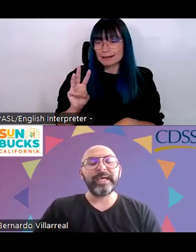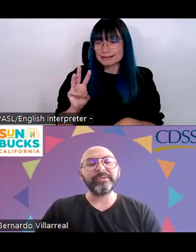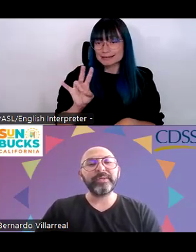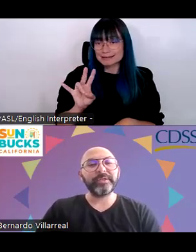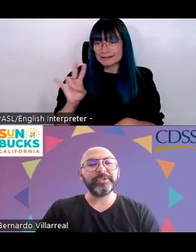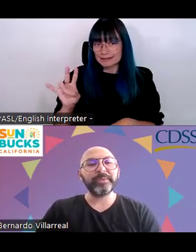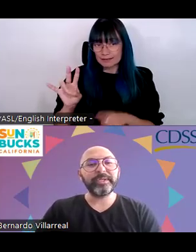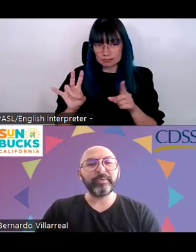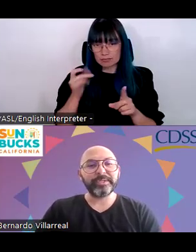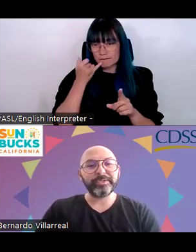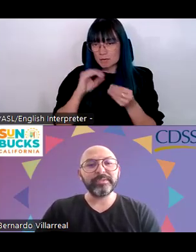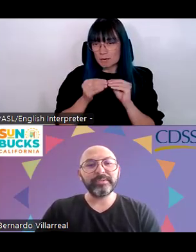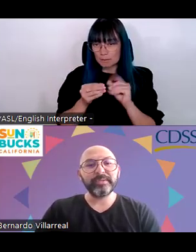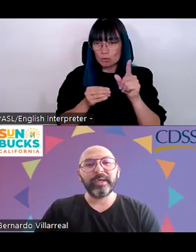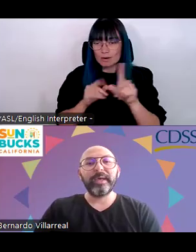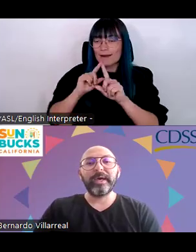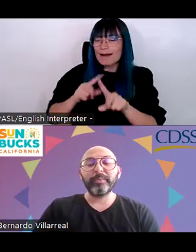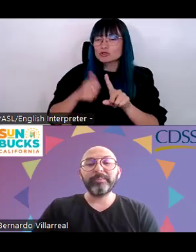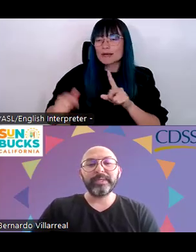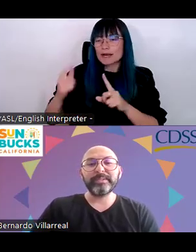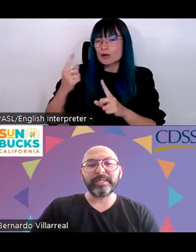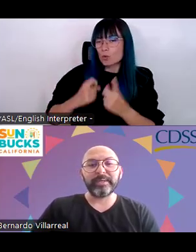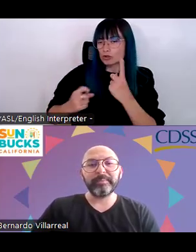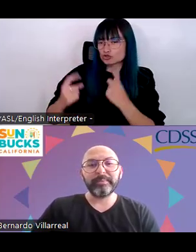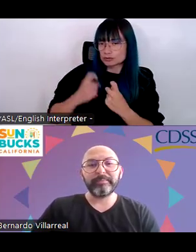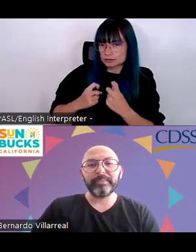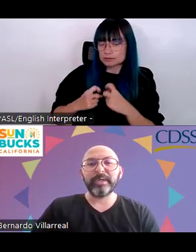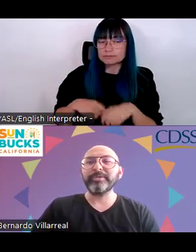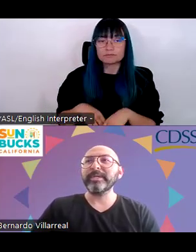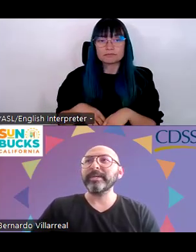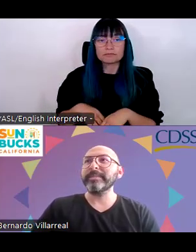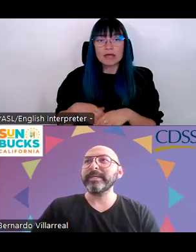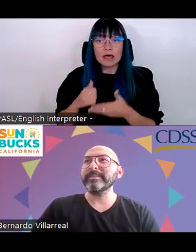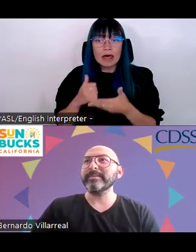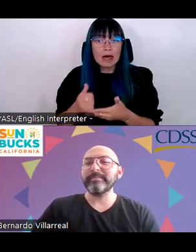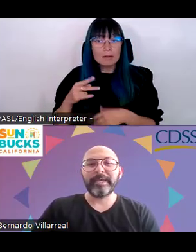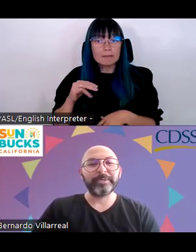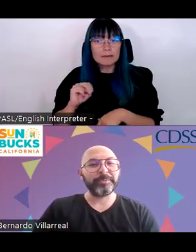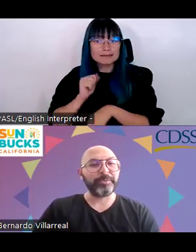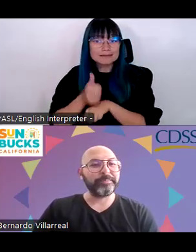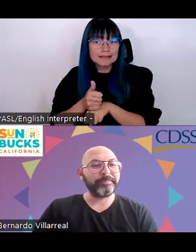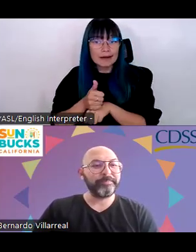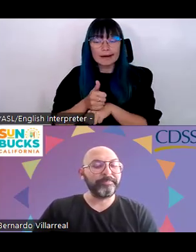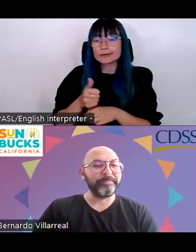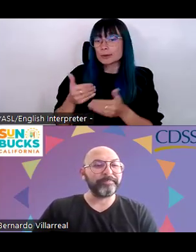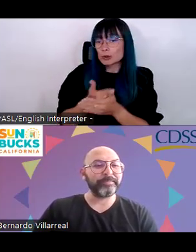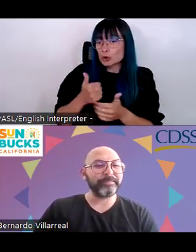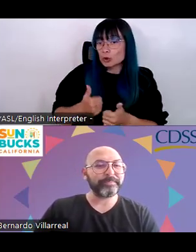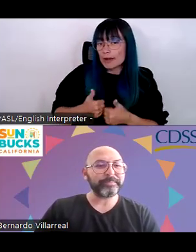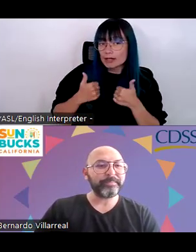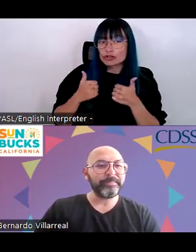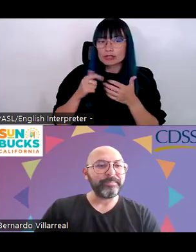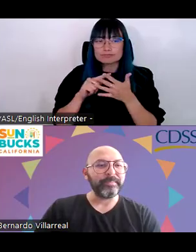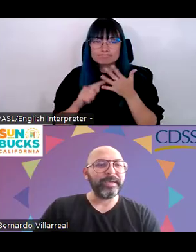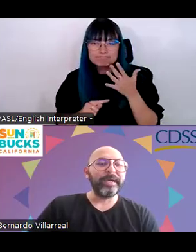877-328-9677 to answer eligibility questions, help with PIN setup, address updates, and much more.